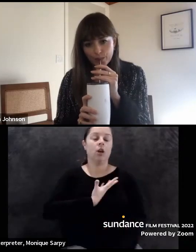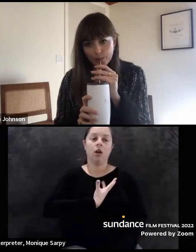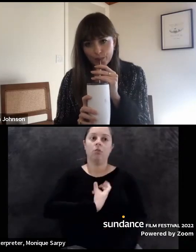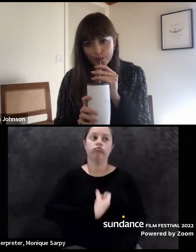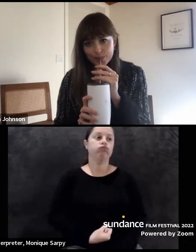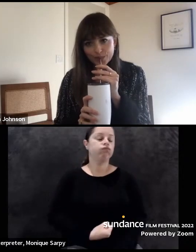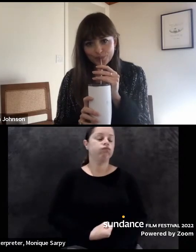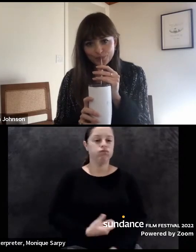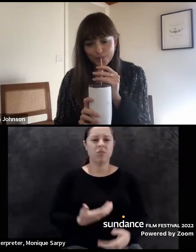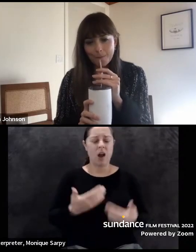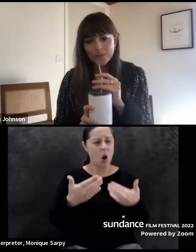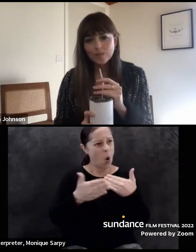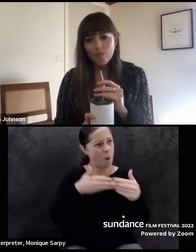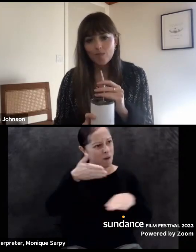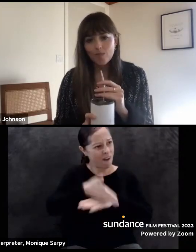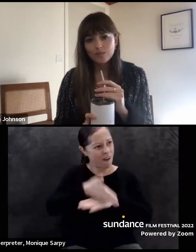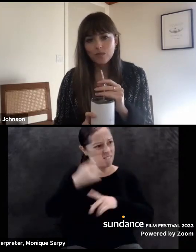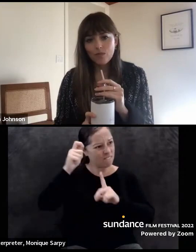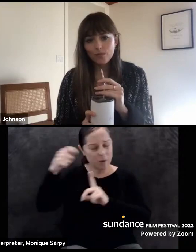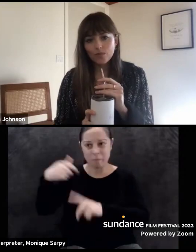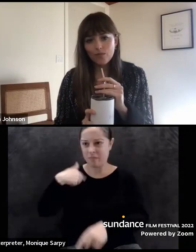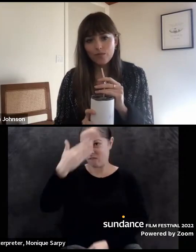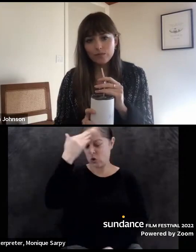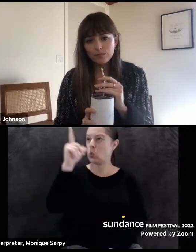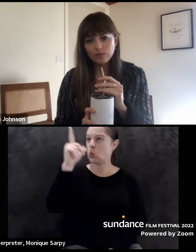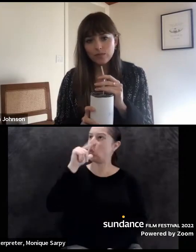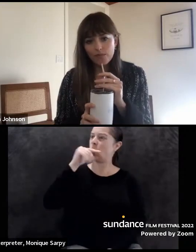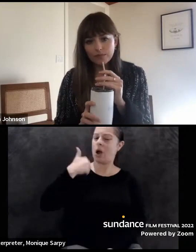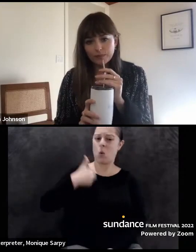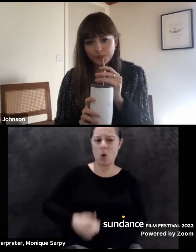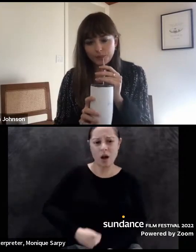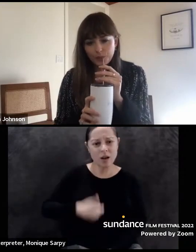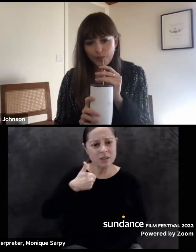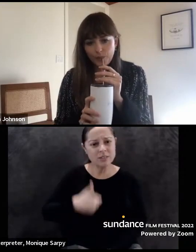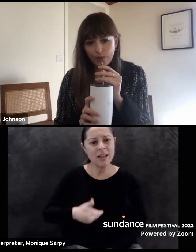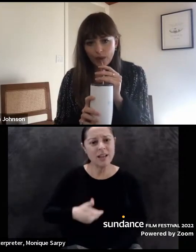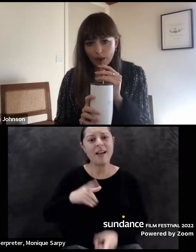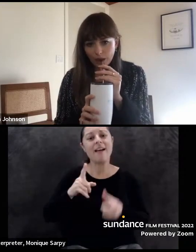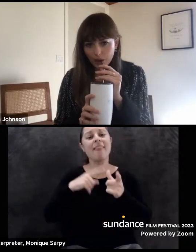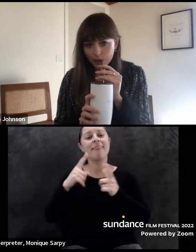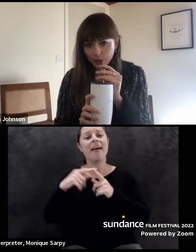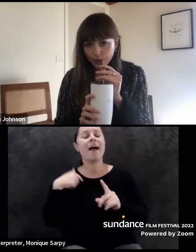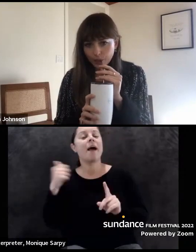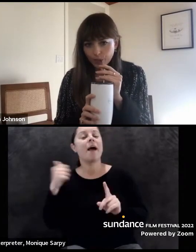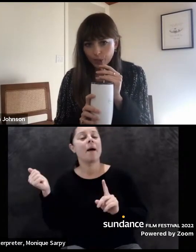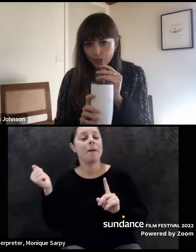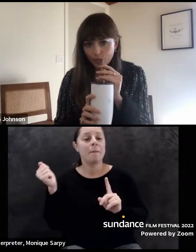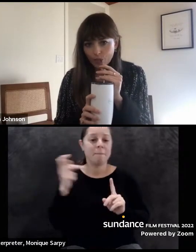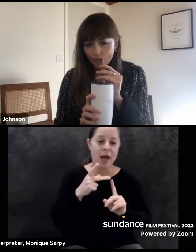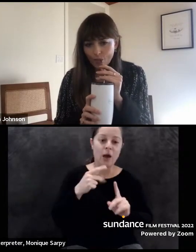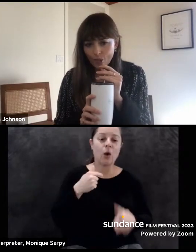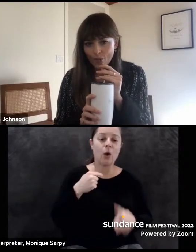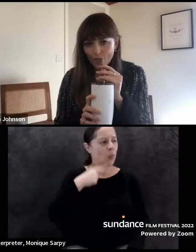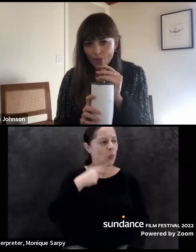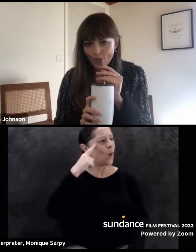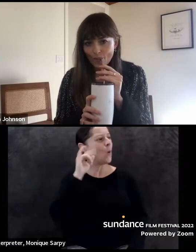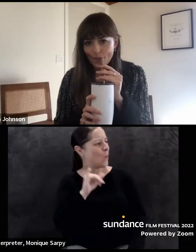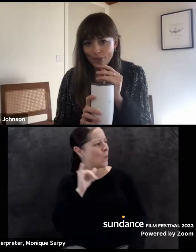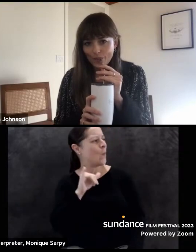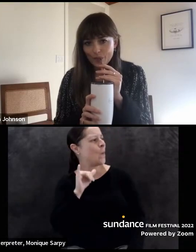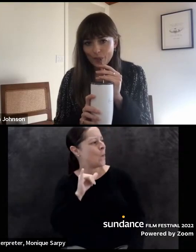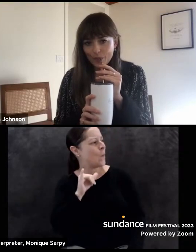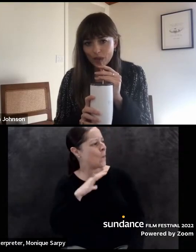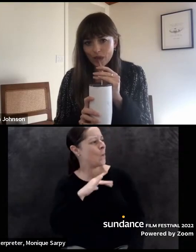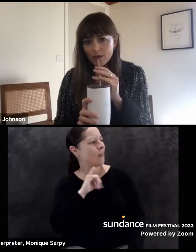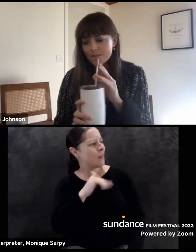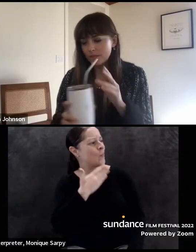I was after the filming of that movie. And then when I go back to it and I find my way back to it, I'm like, that was a good movie. It was